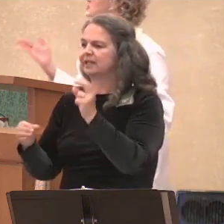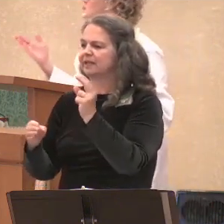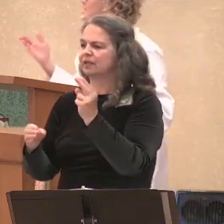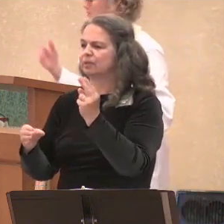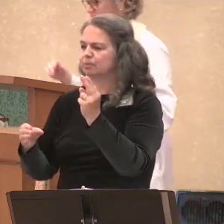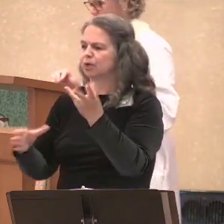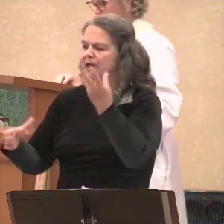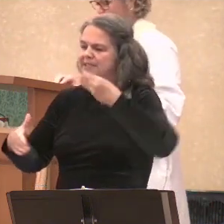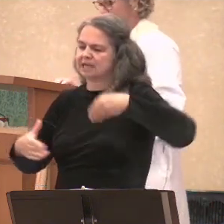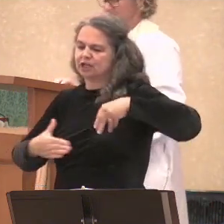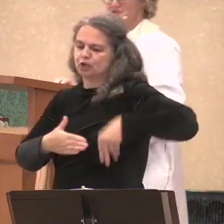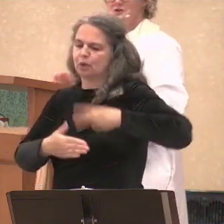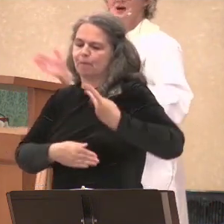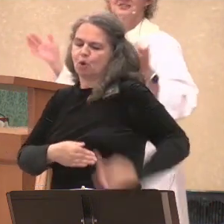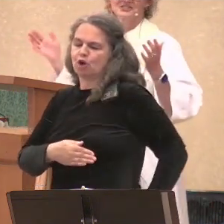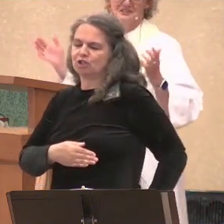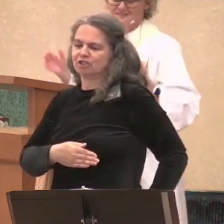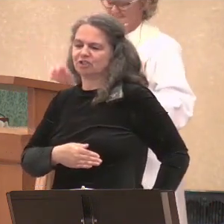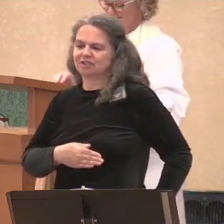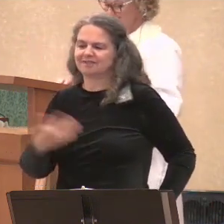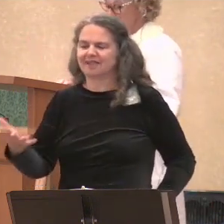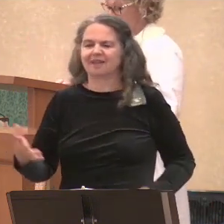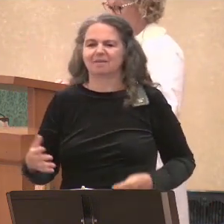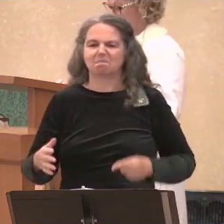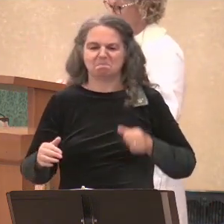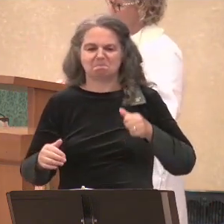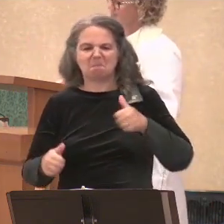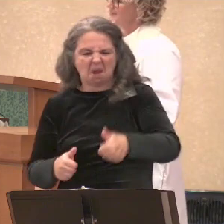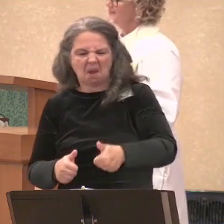You should have waited for the rest of the question.